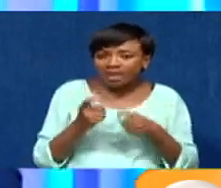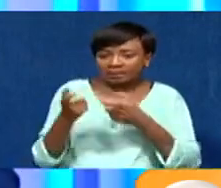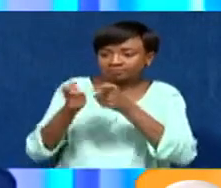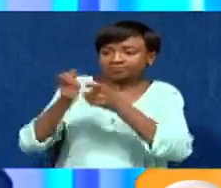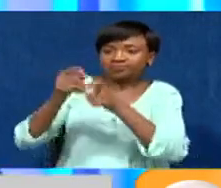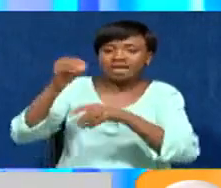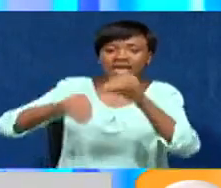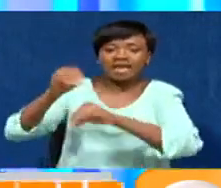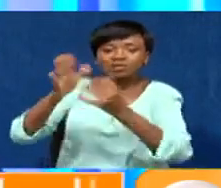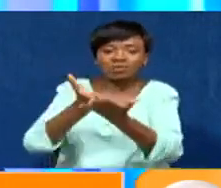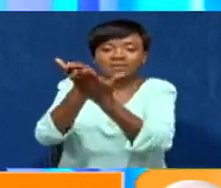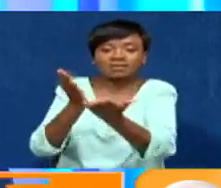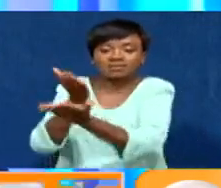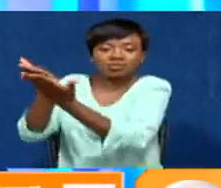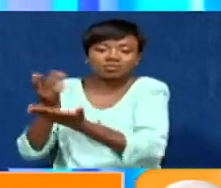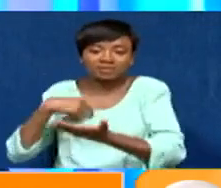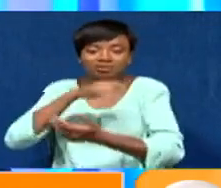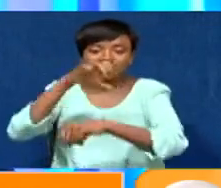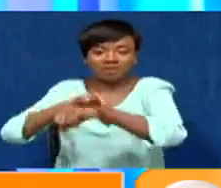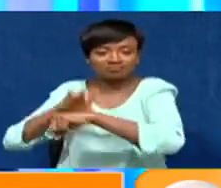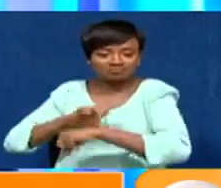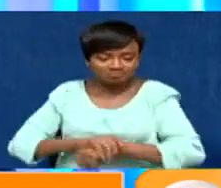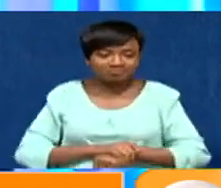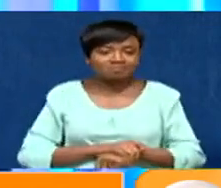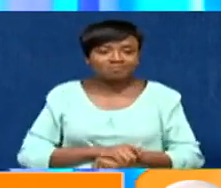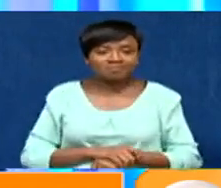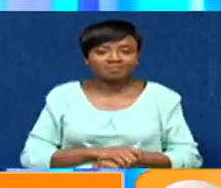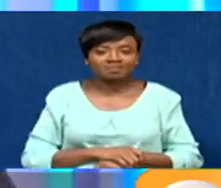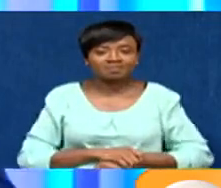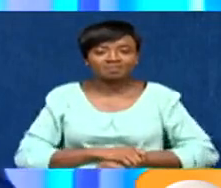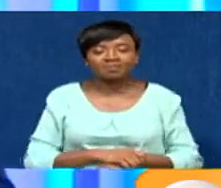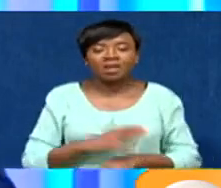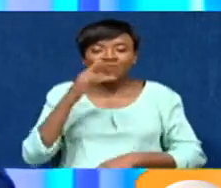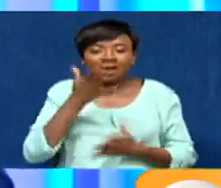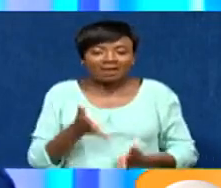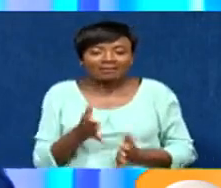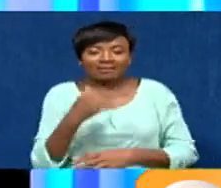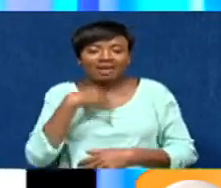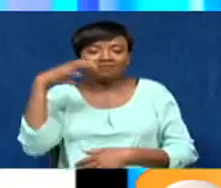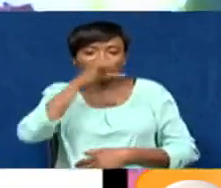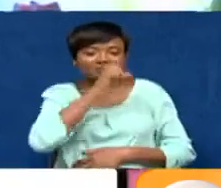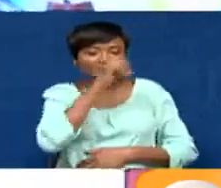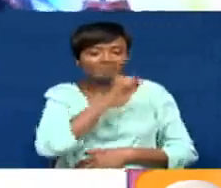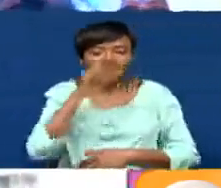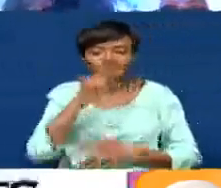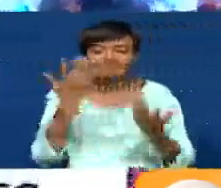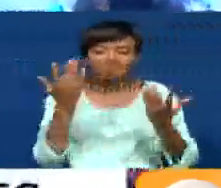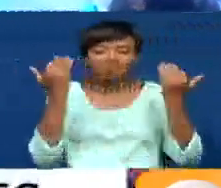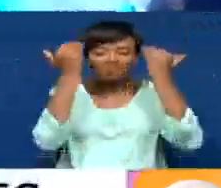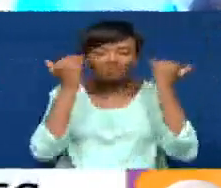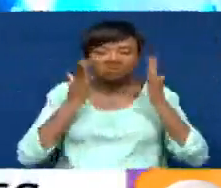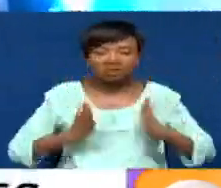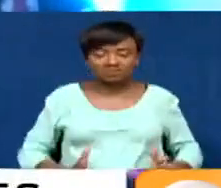the election petitions that are coming in light of the acute shortage of judges.